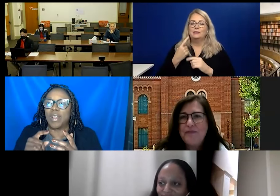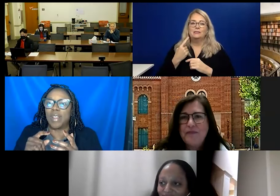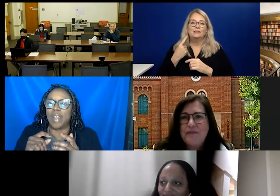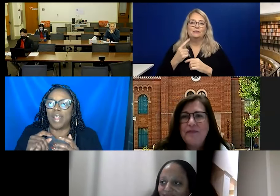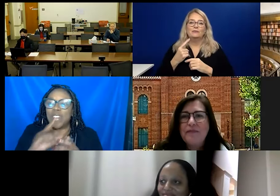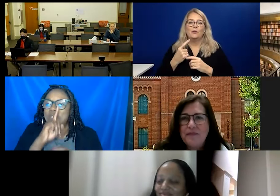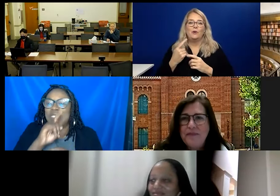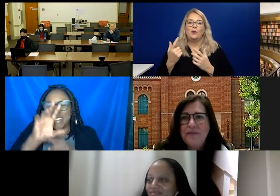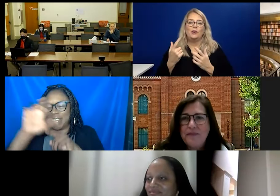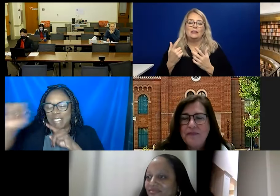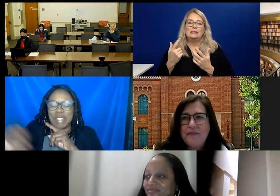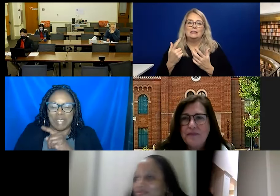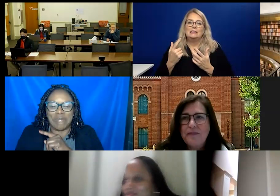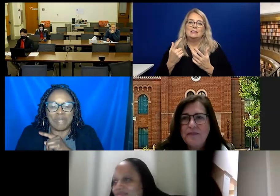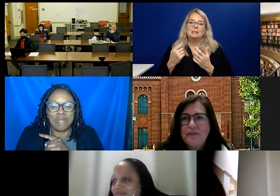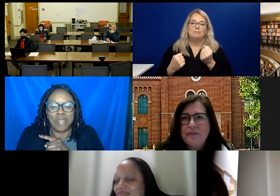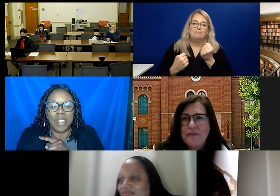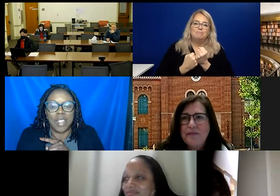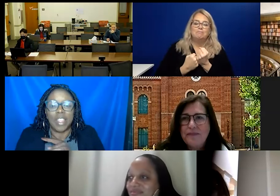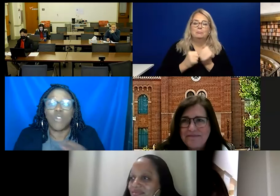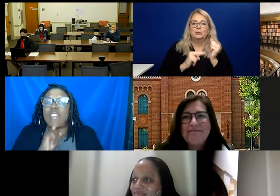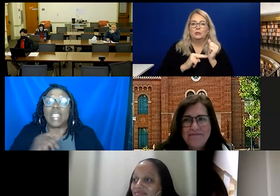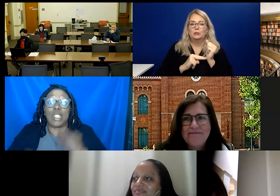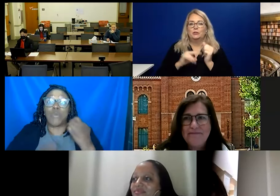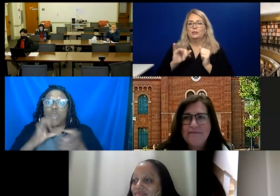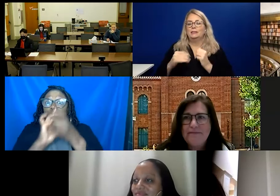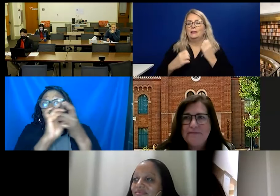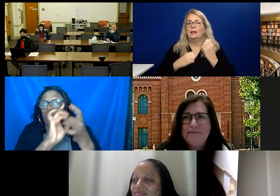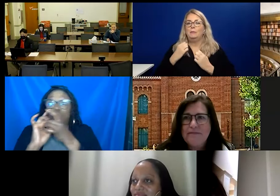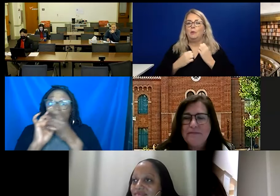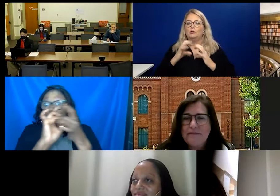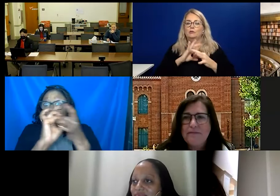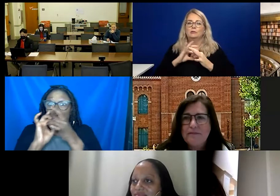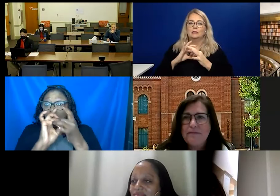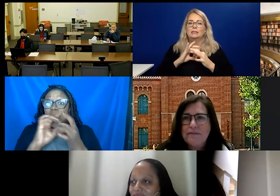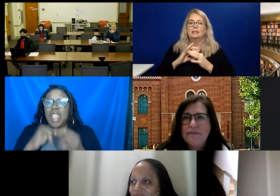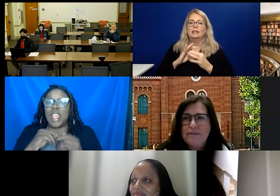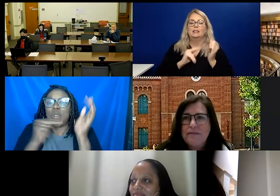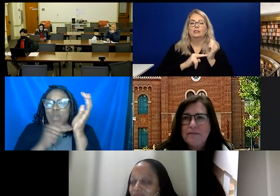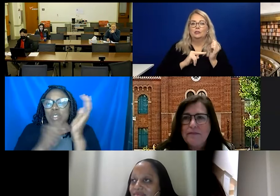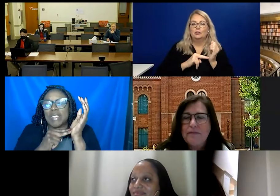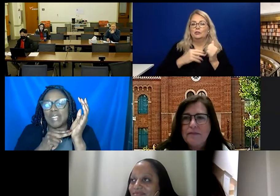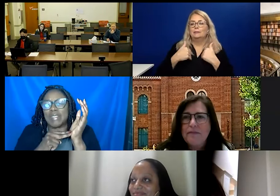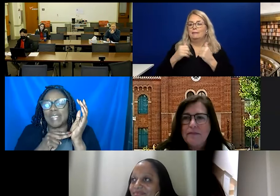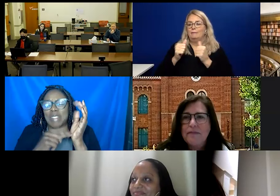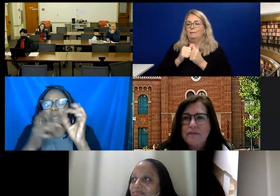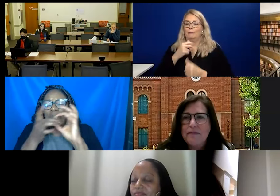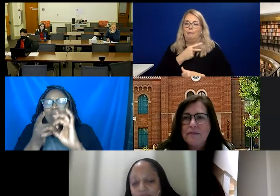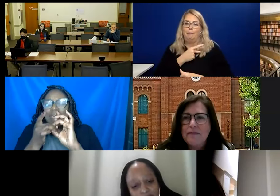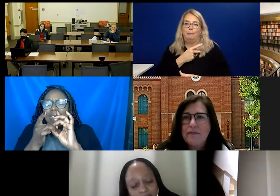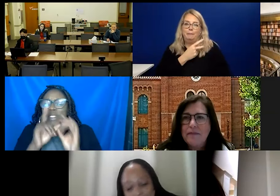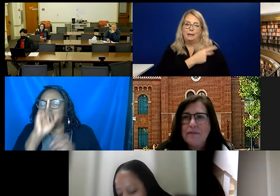chart, awesome. That's the emotional connection that I found that nurses make. And those were